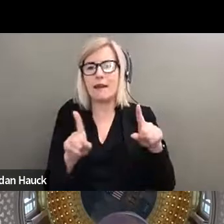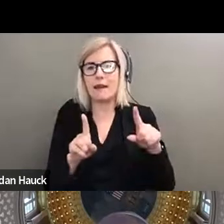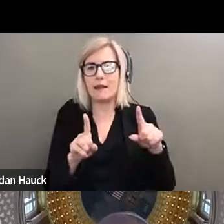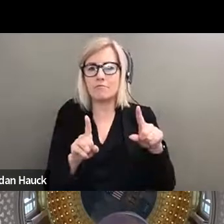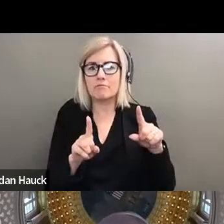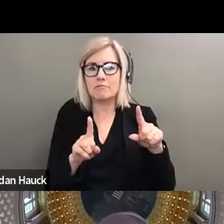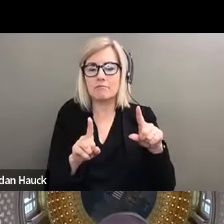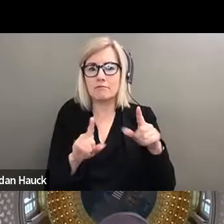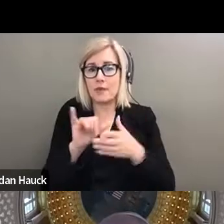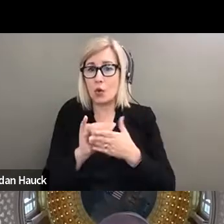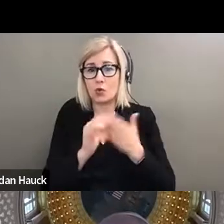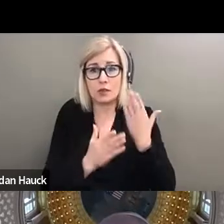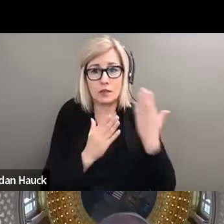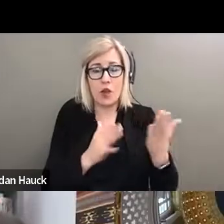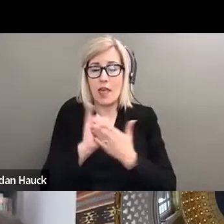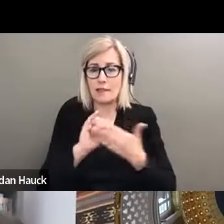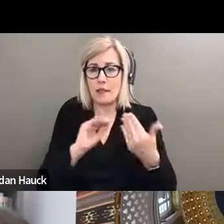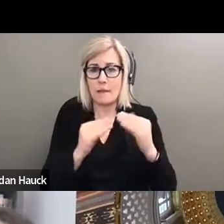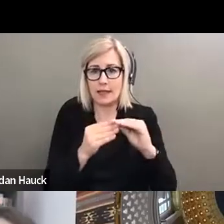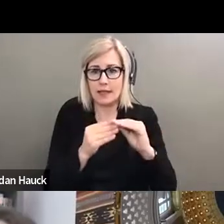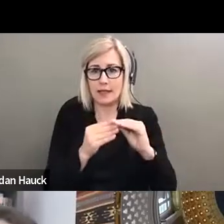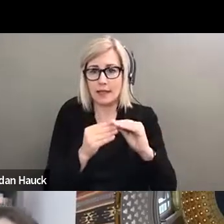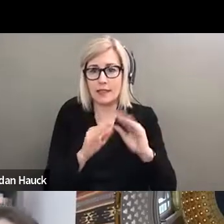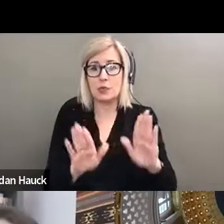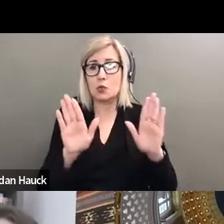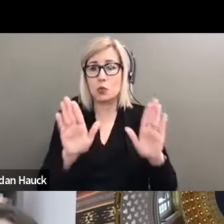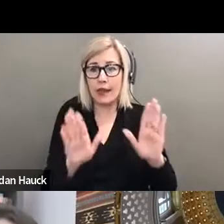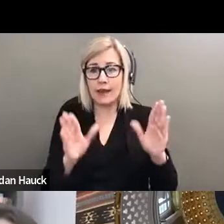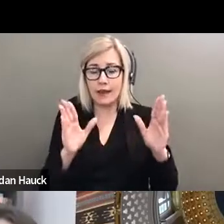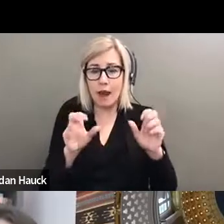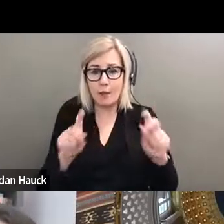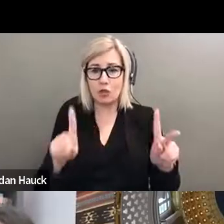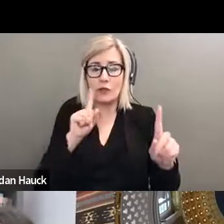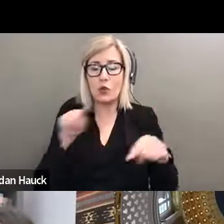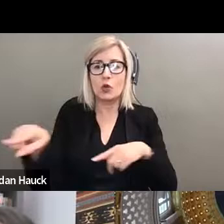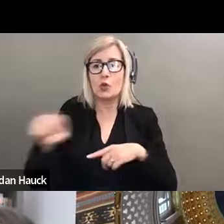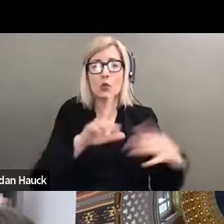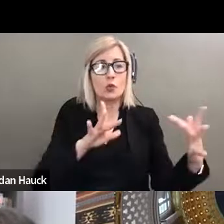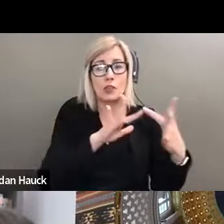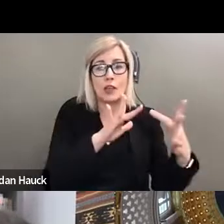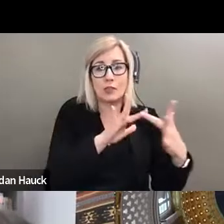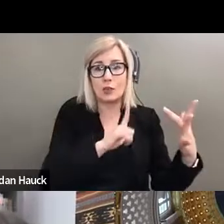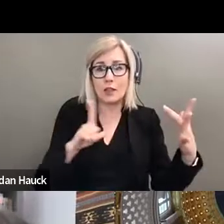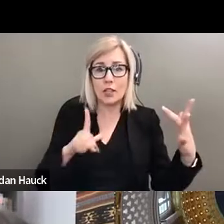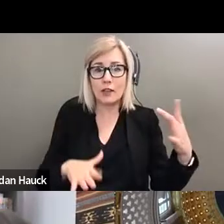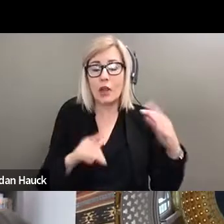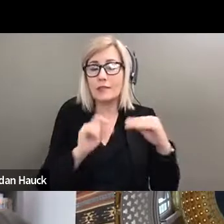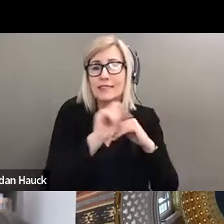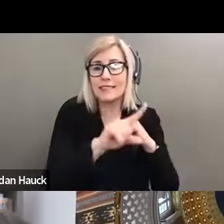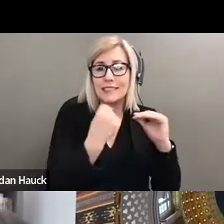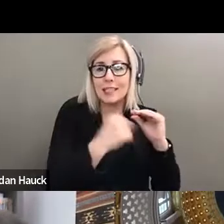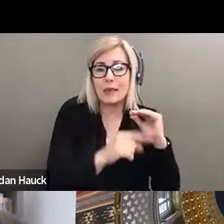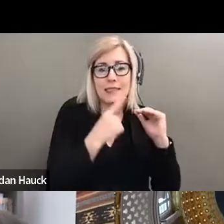that's what's being proposed, knows where the dollars are. It's a great opportunity for you to reach out to your legislator and send just an email that